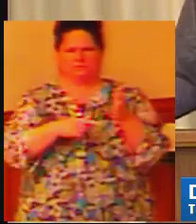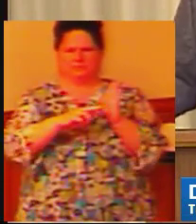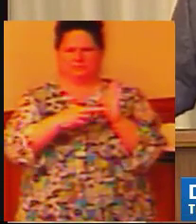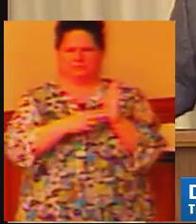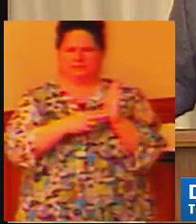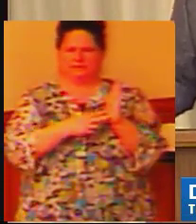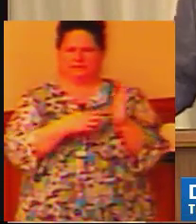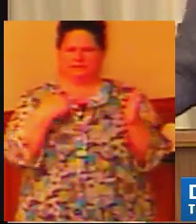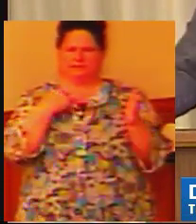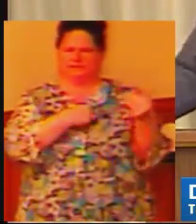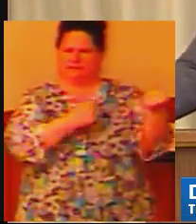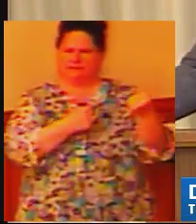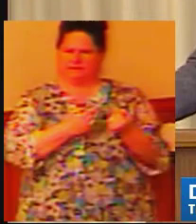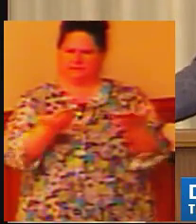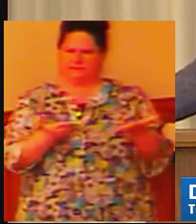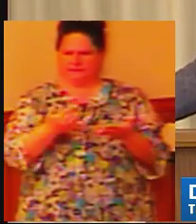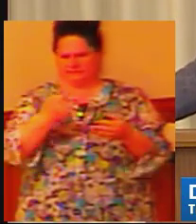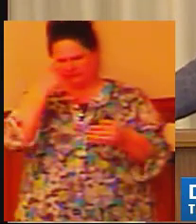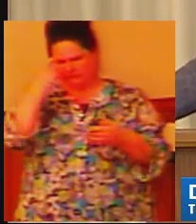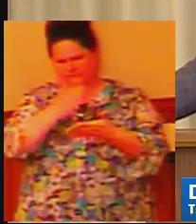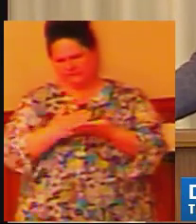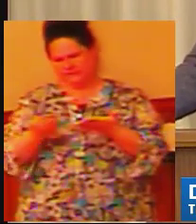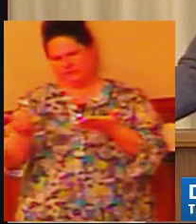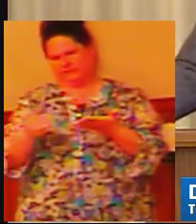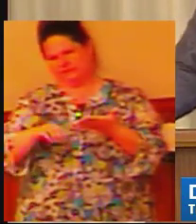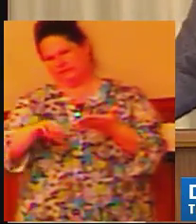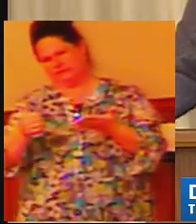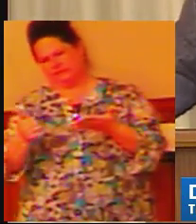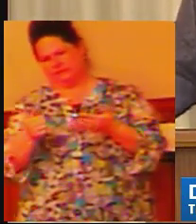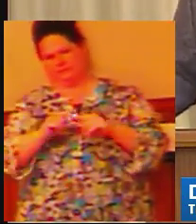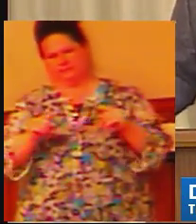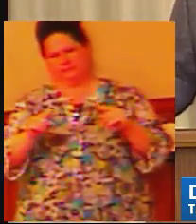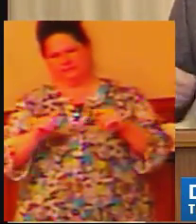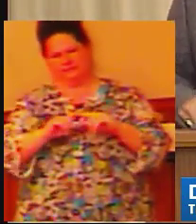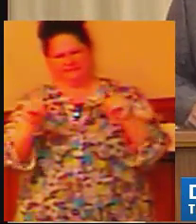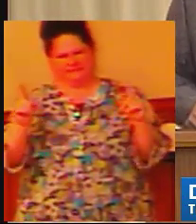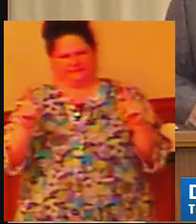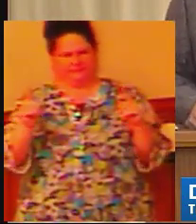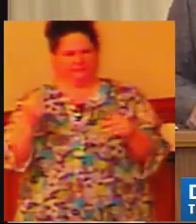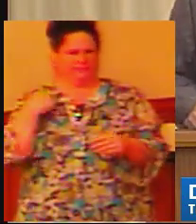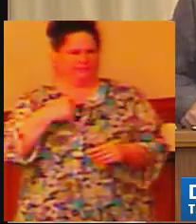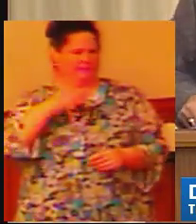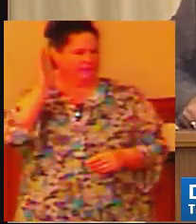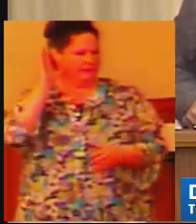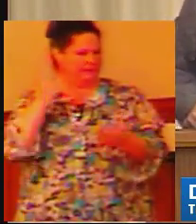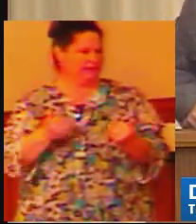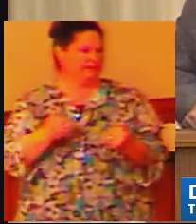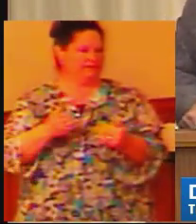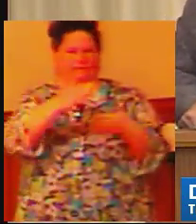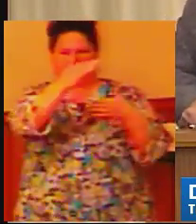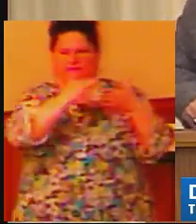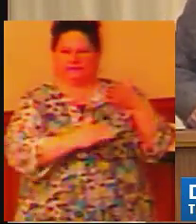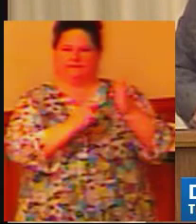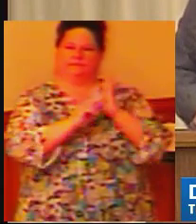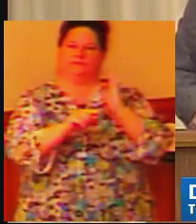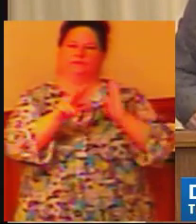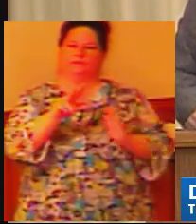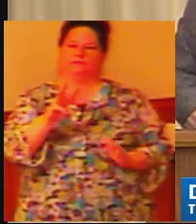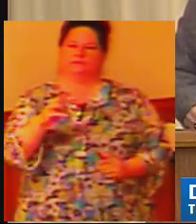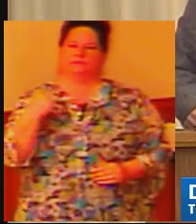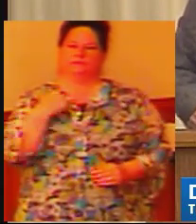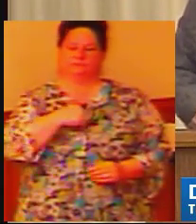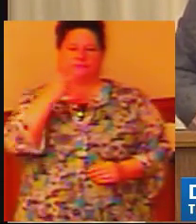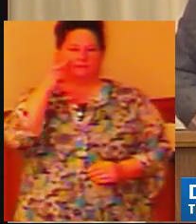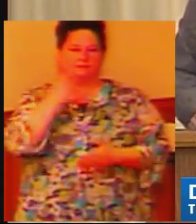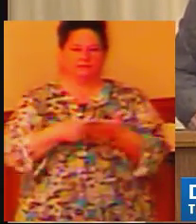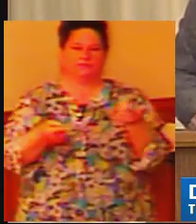this is something different that we're hearing now. So we jump down to verse 36. And we find out what